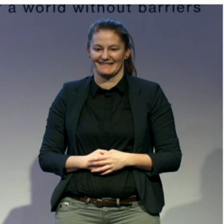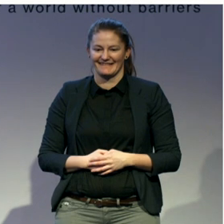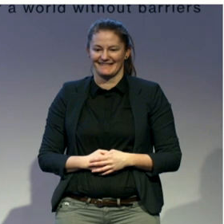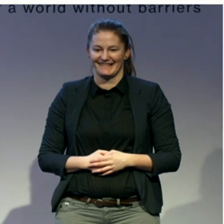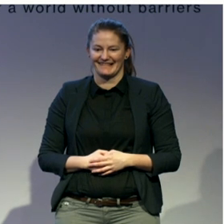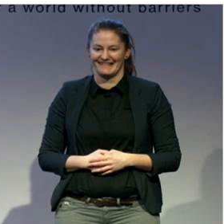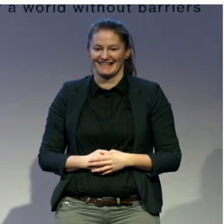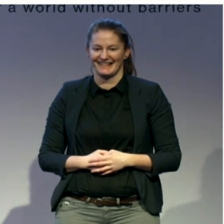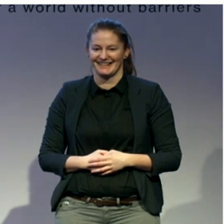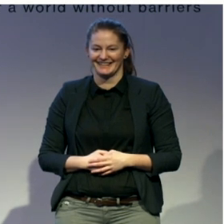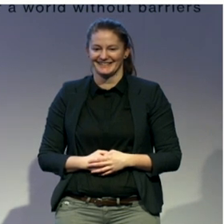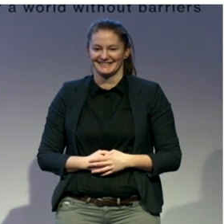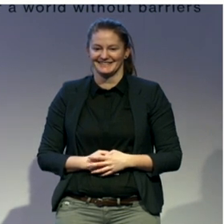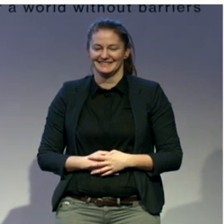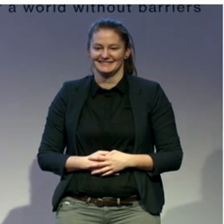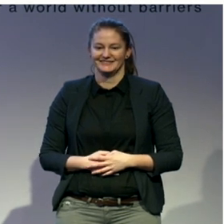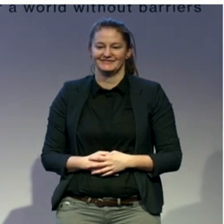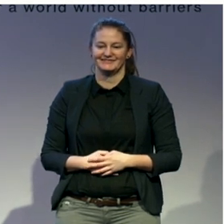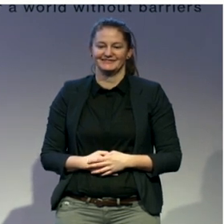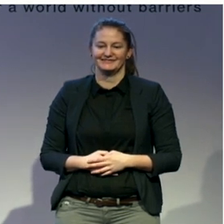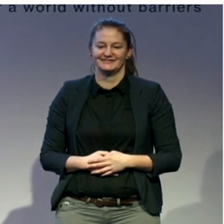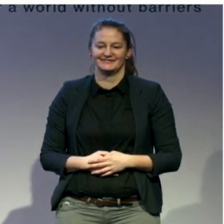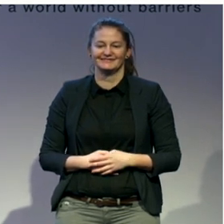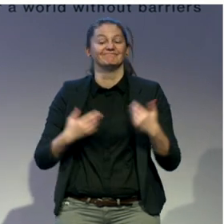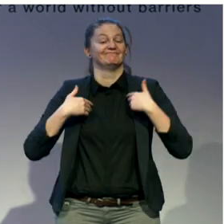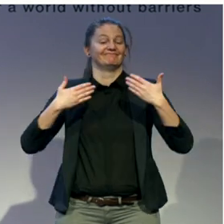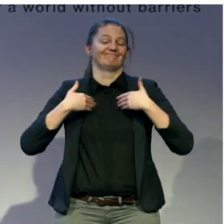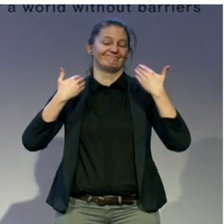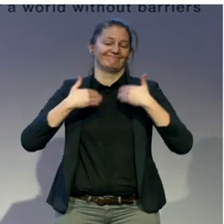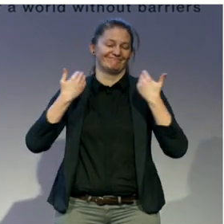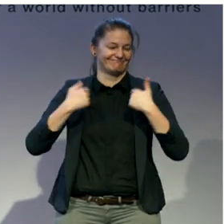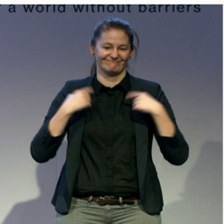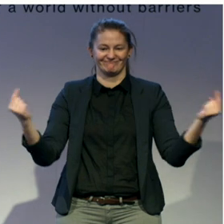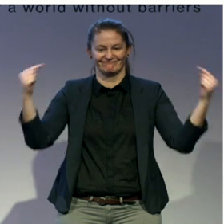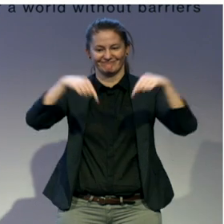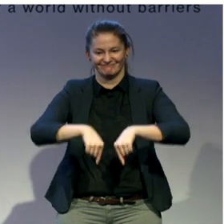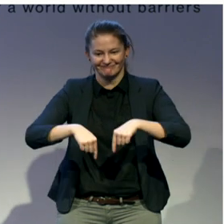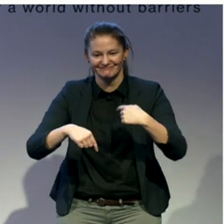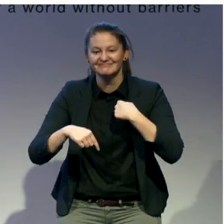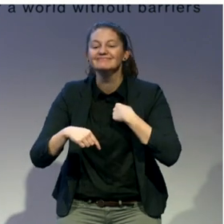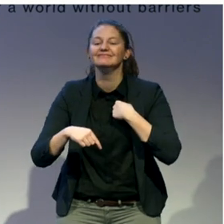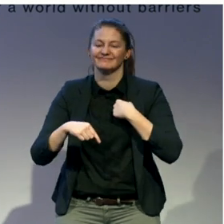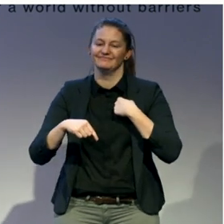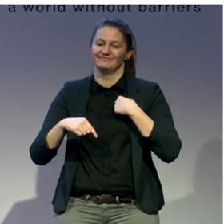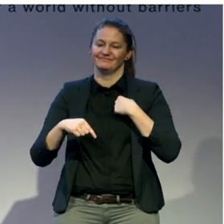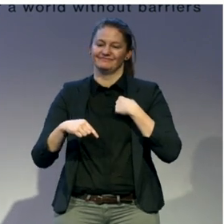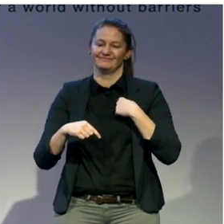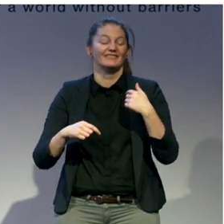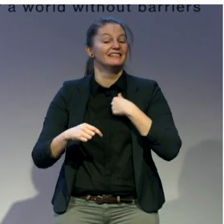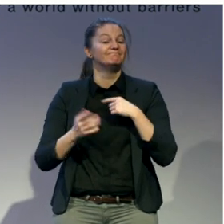and I honor to be here and share with you our best practice. Enosh, the Israeli Mental Health